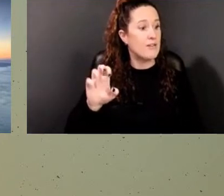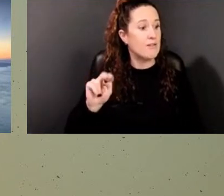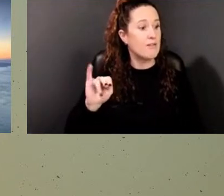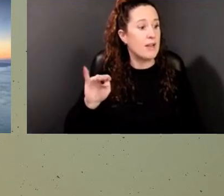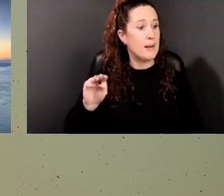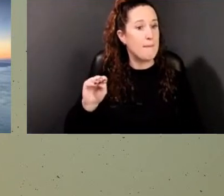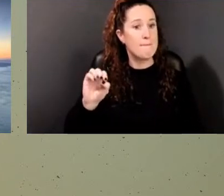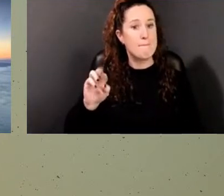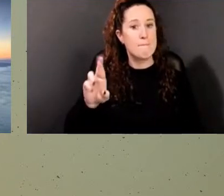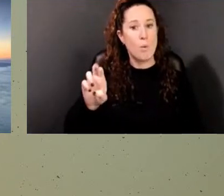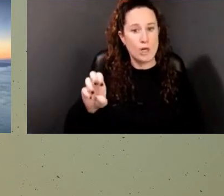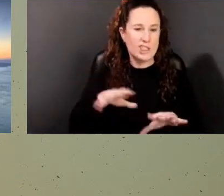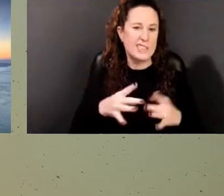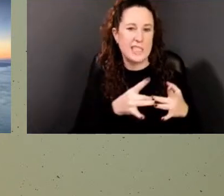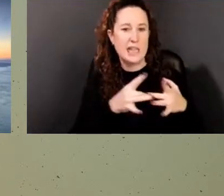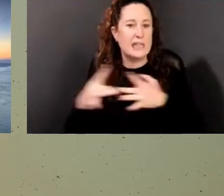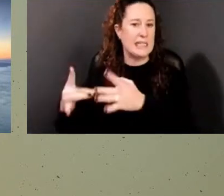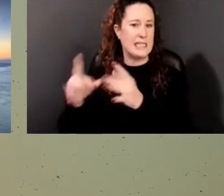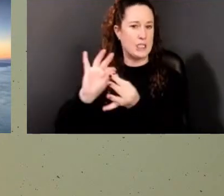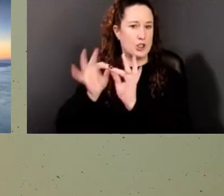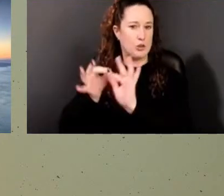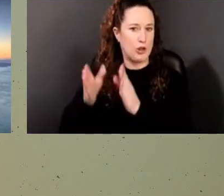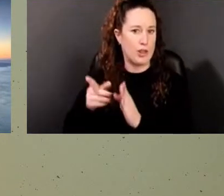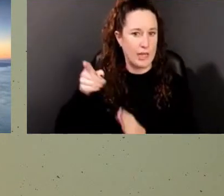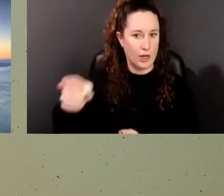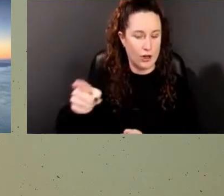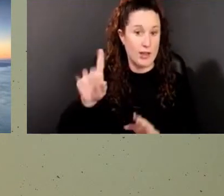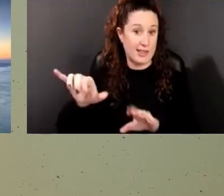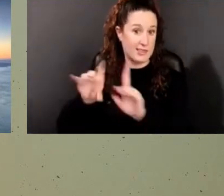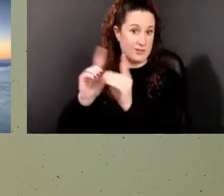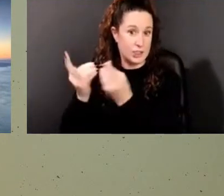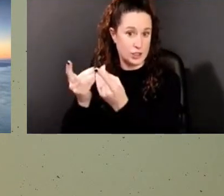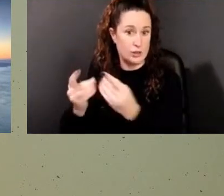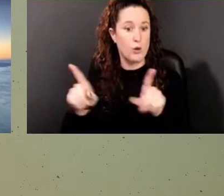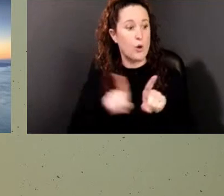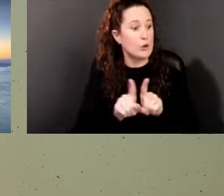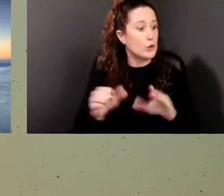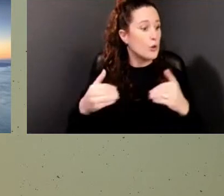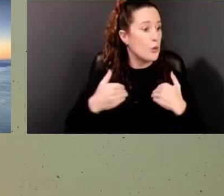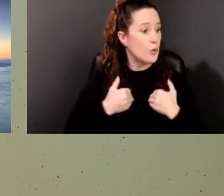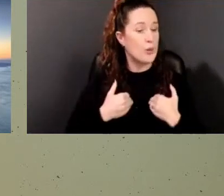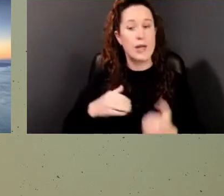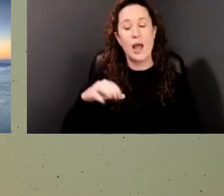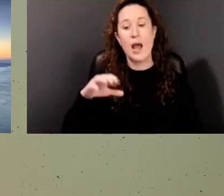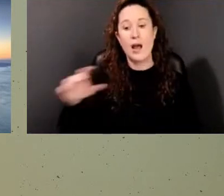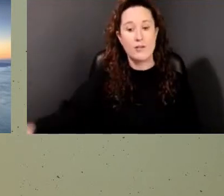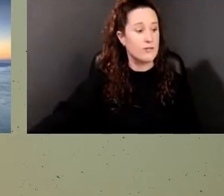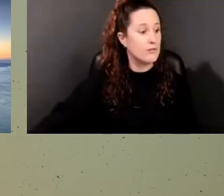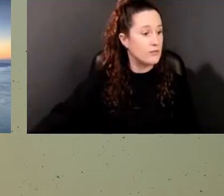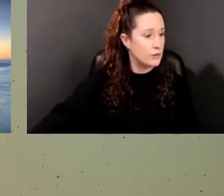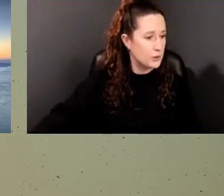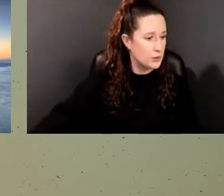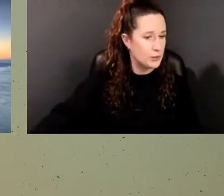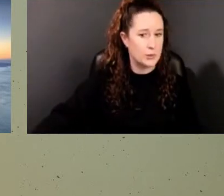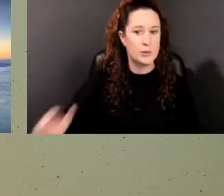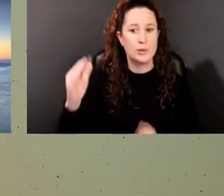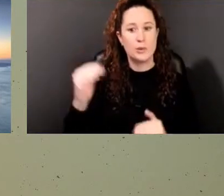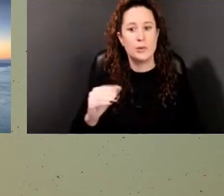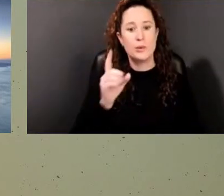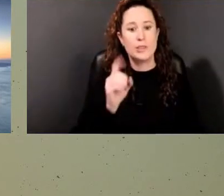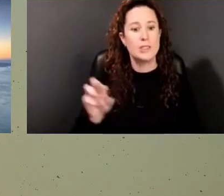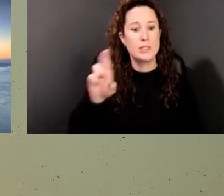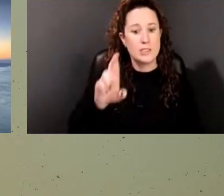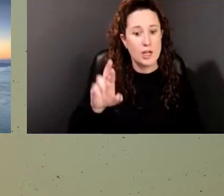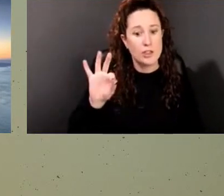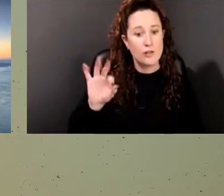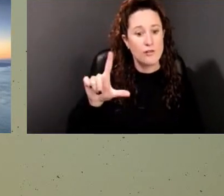there in the division. We also have Dr. Fletcher, who's a professor of history at Albright University and